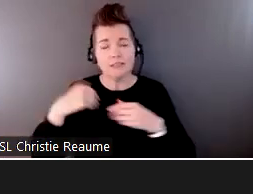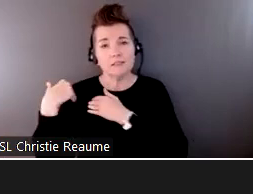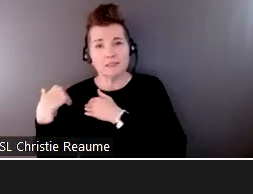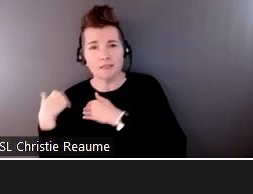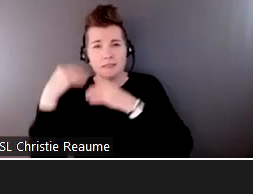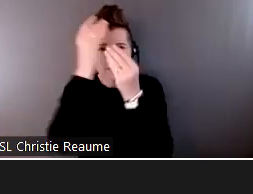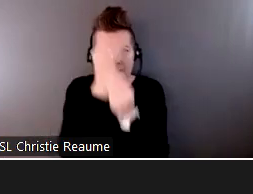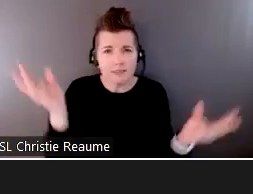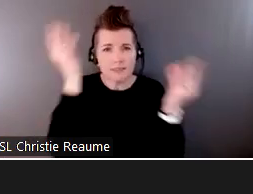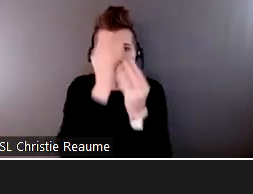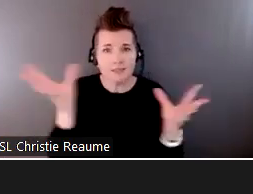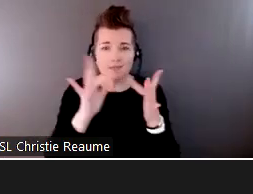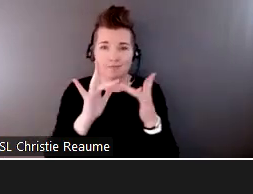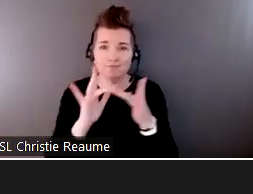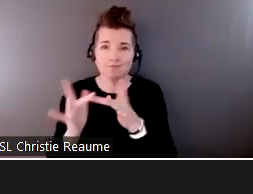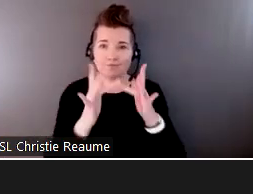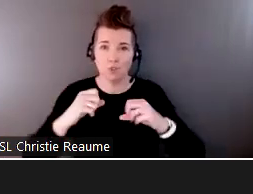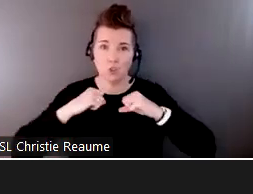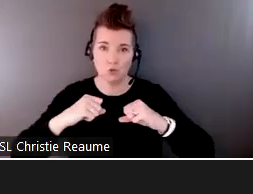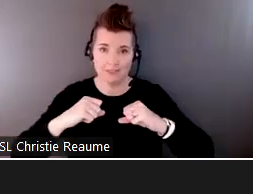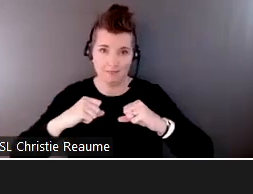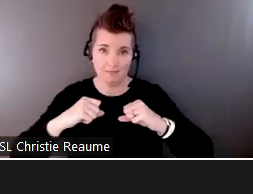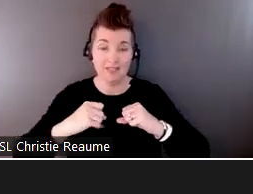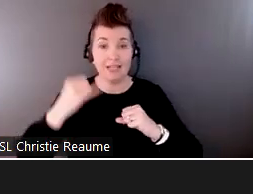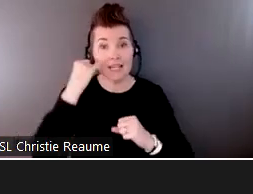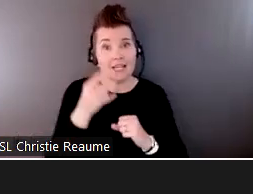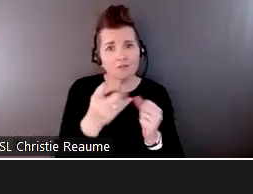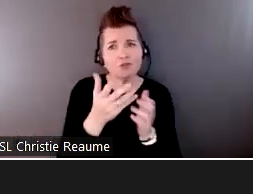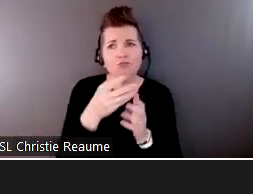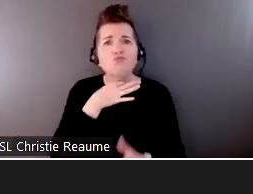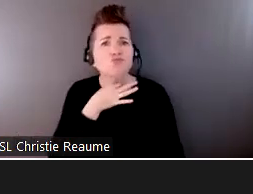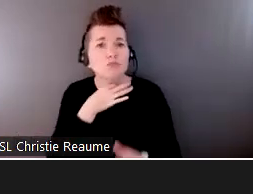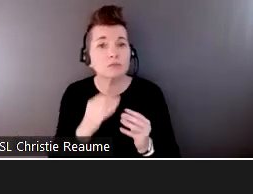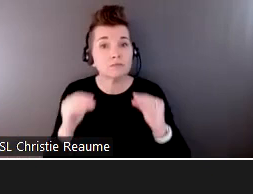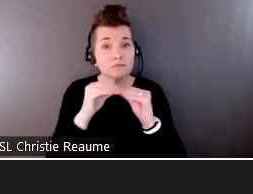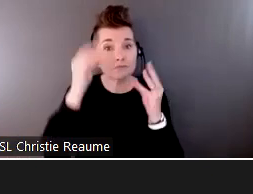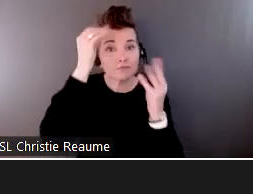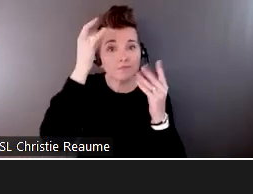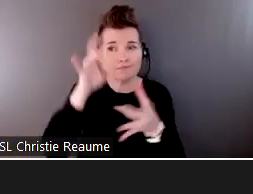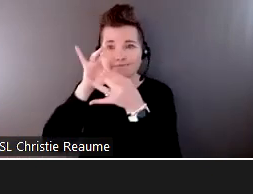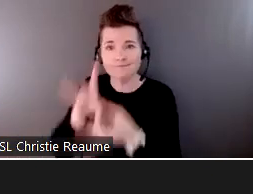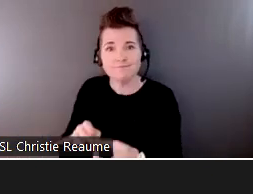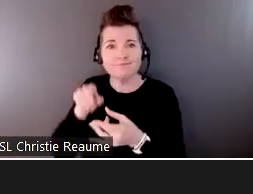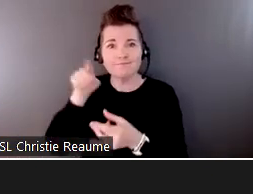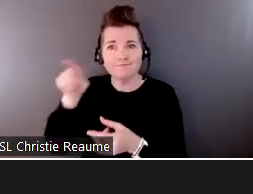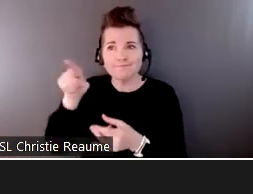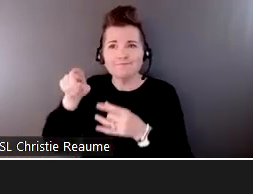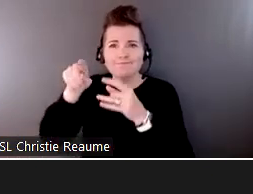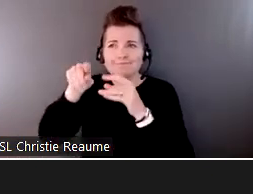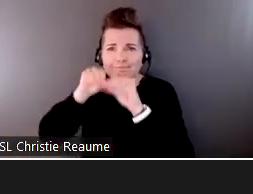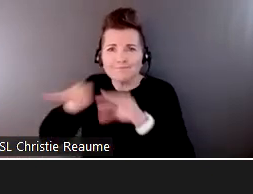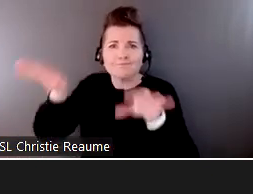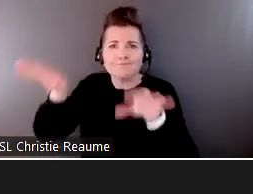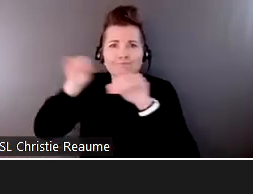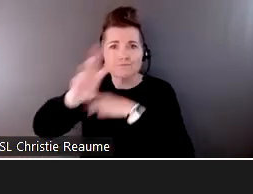security and if you want to get more information about this the campaign specifically you can go to get